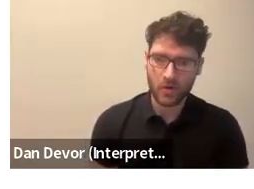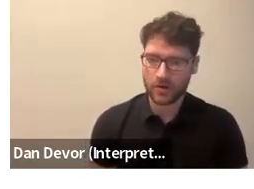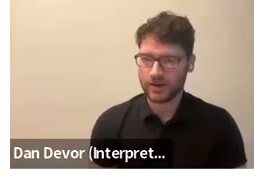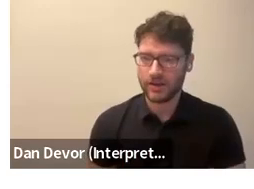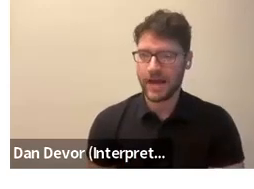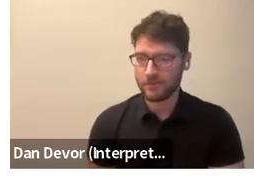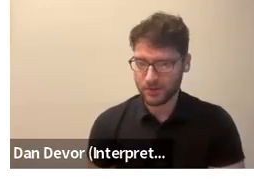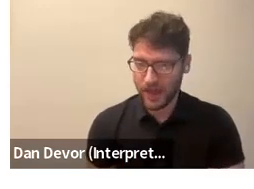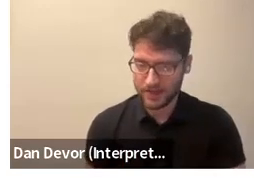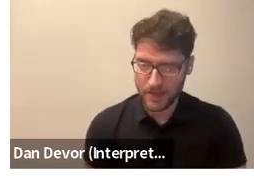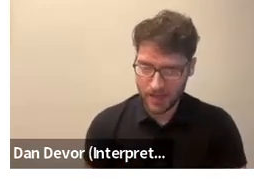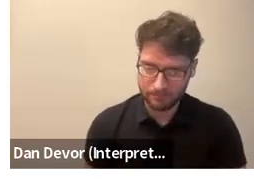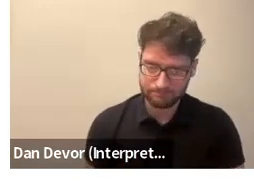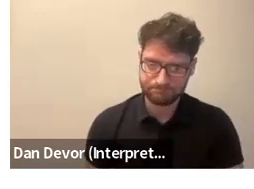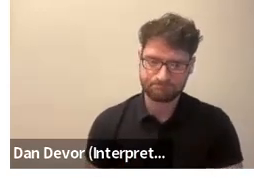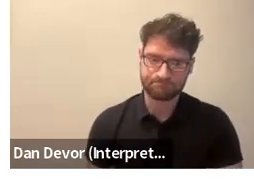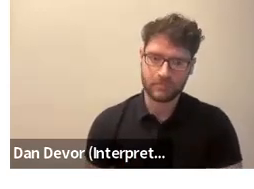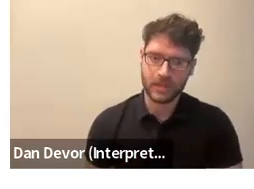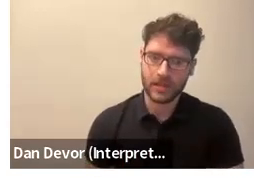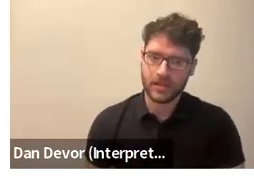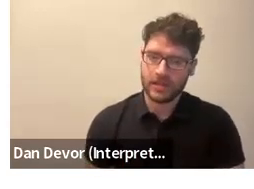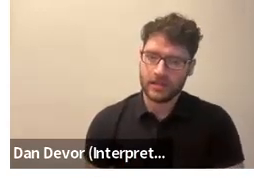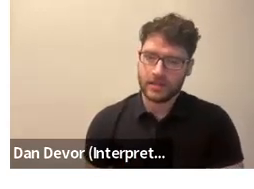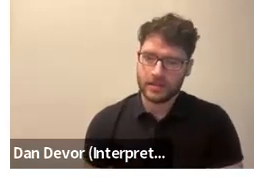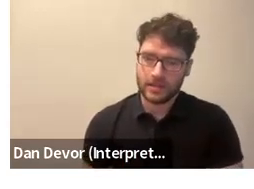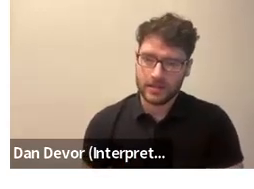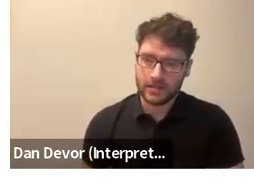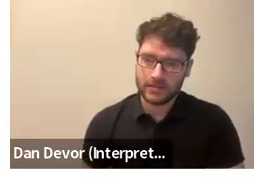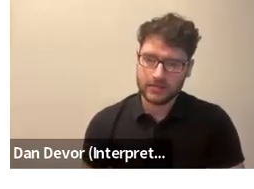English or elaborate pantomime.